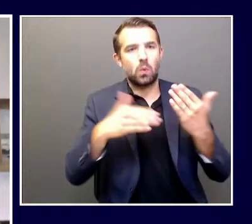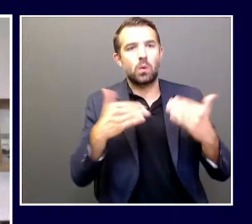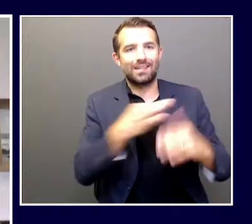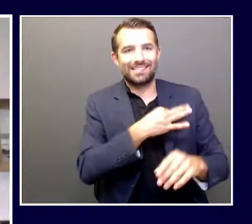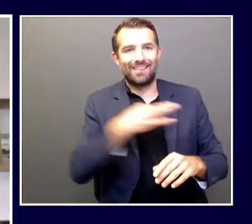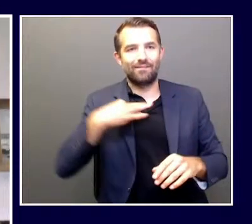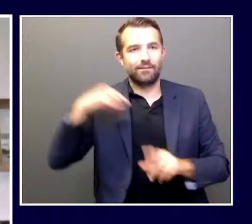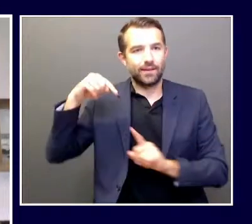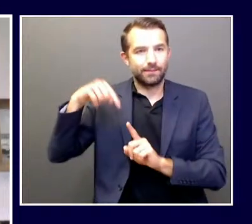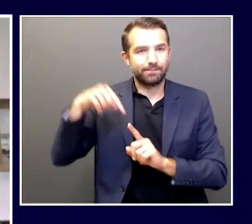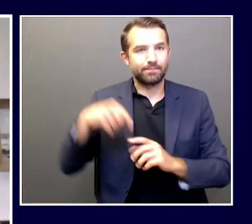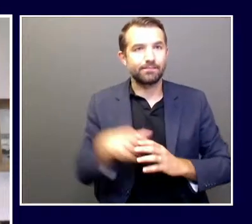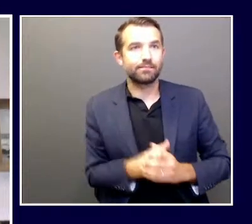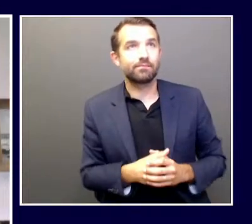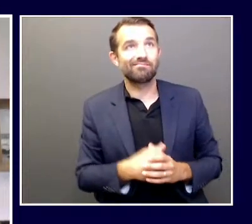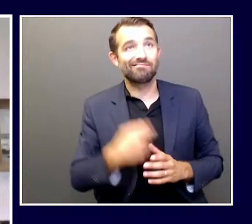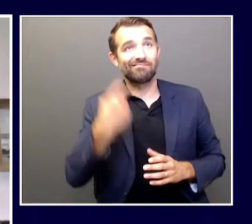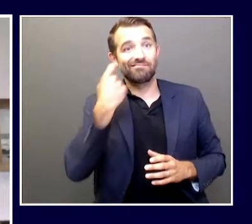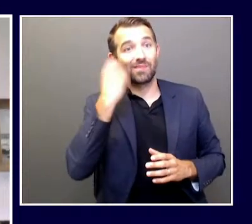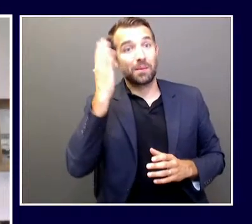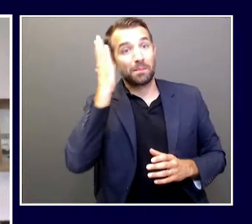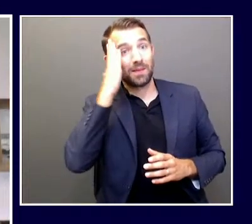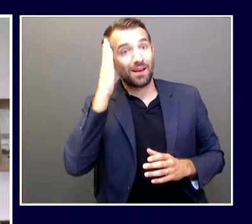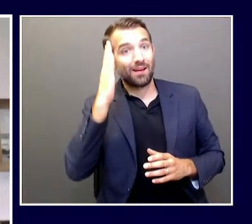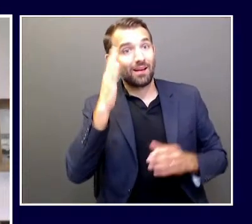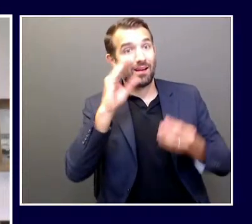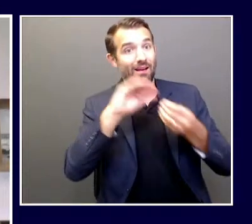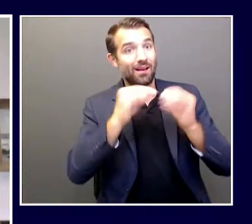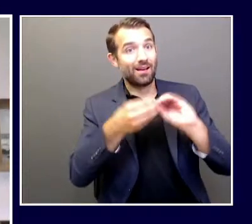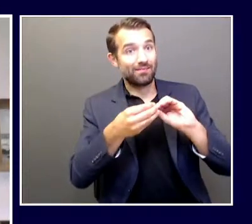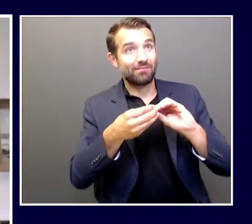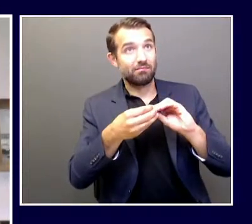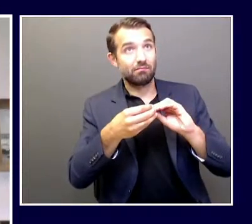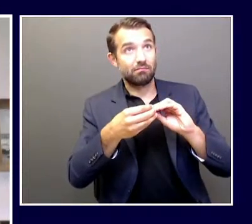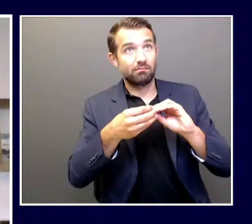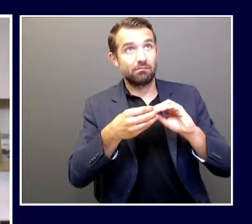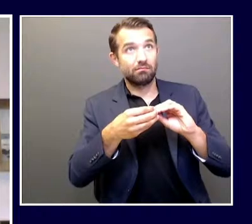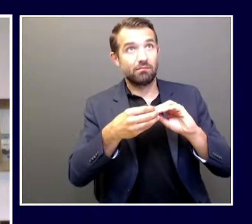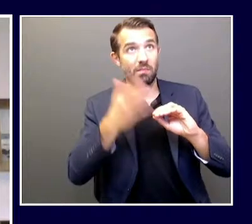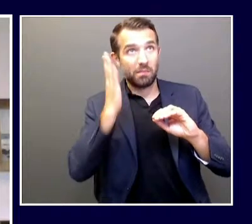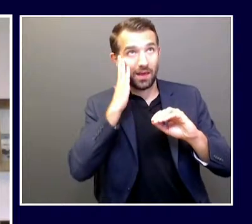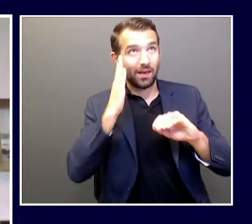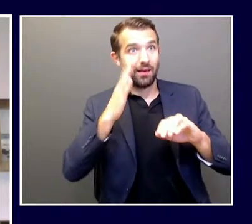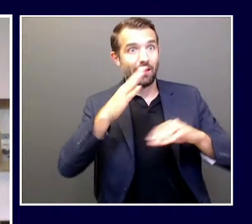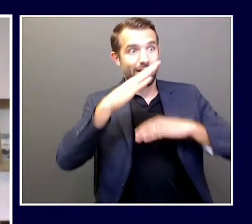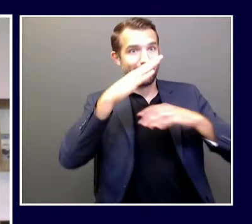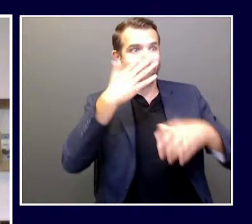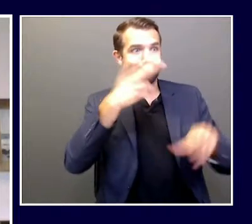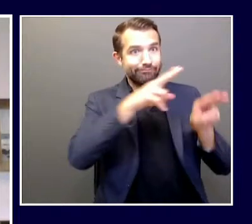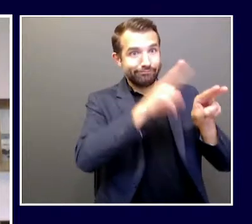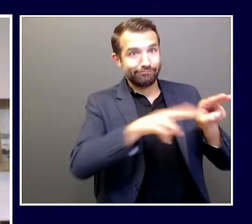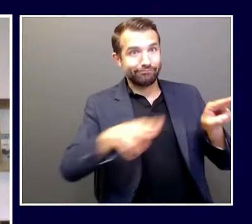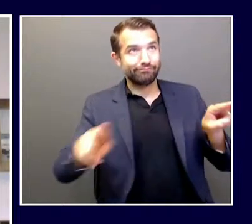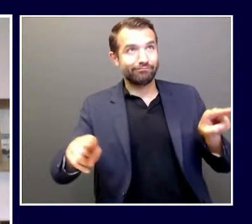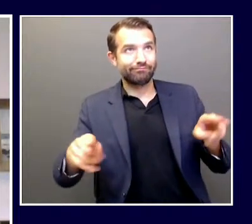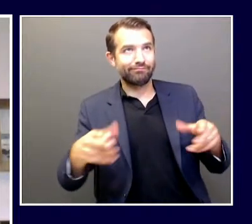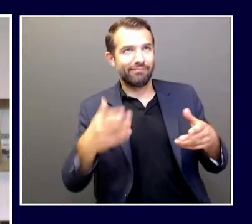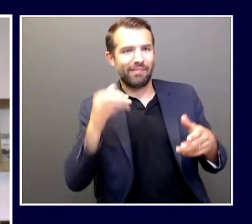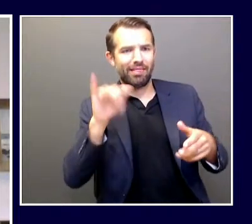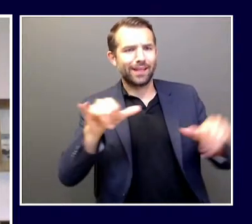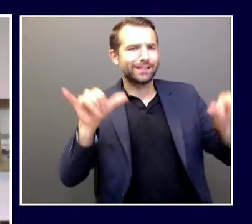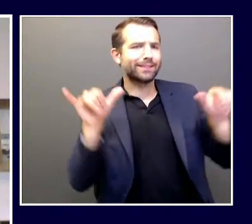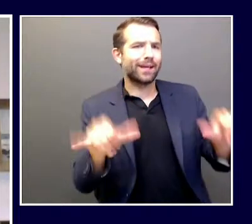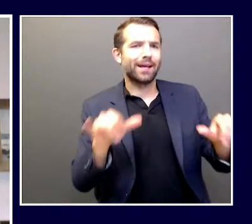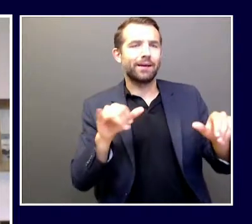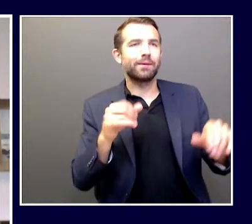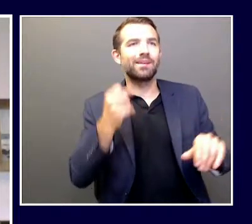beds. It's the number of the overall number of people that are in the hospital for COVID or for non-COVID. In